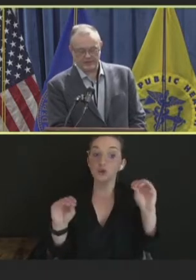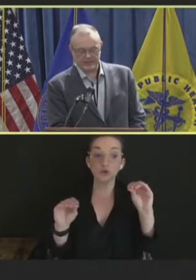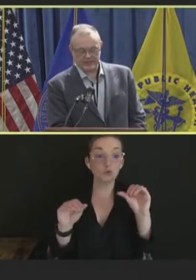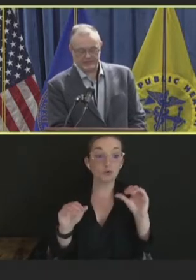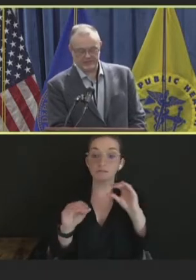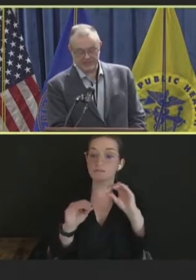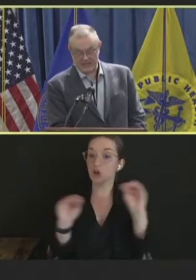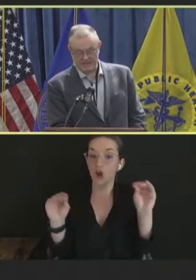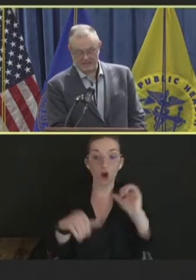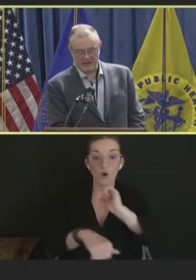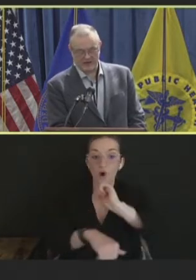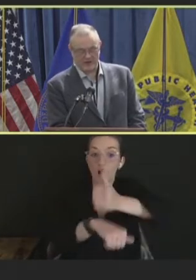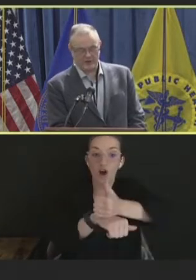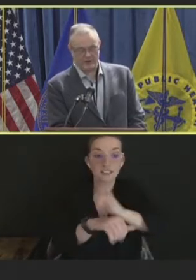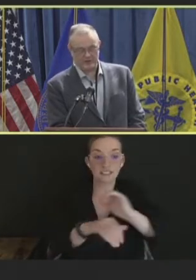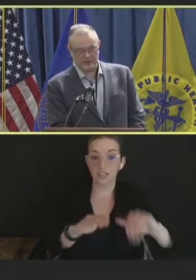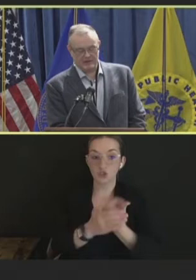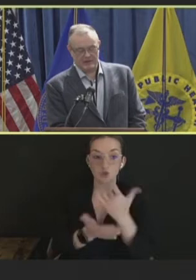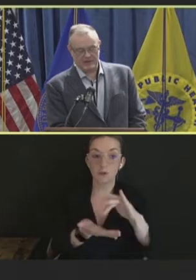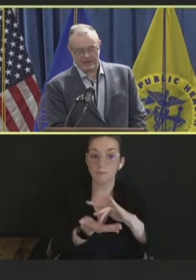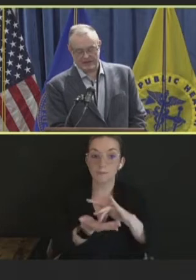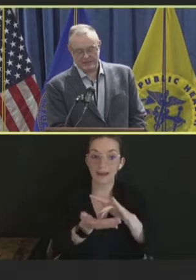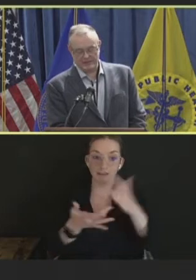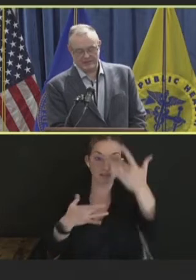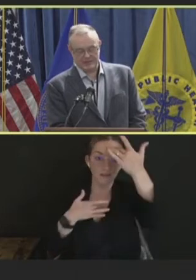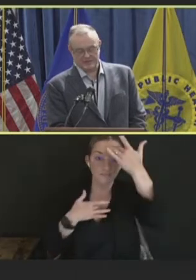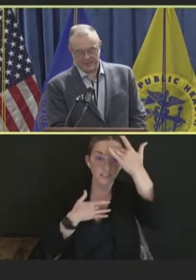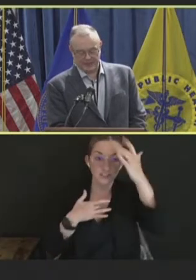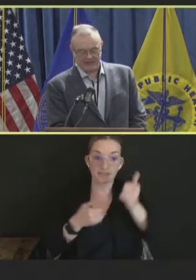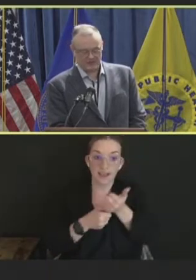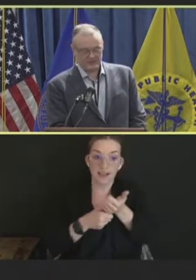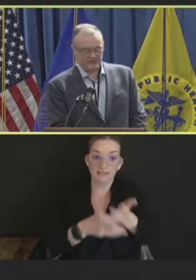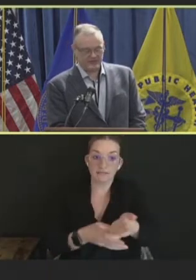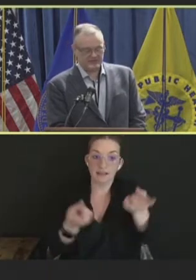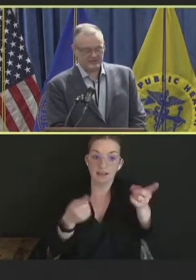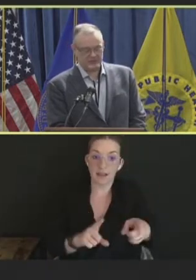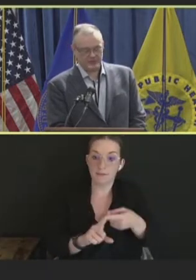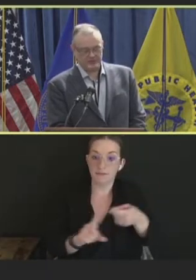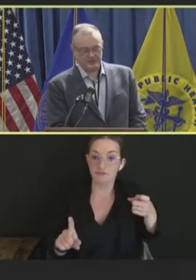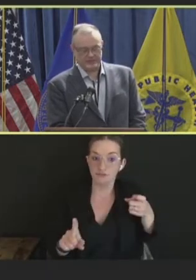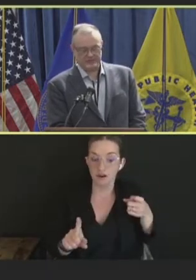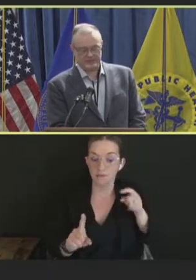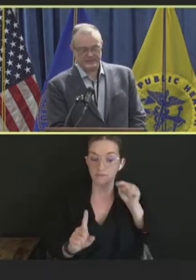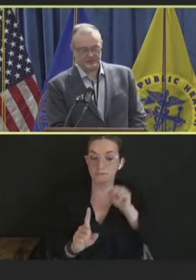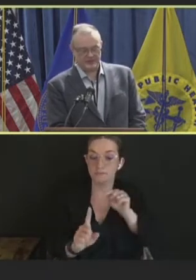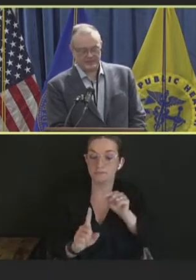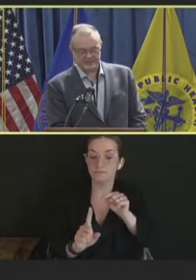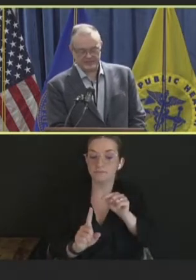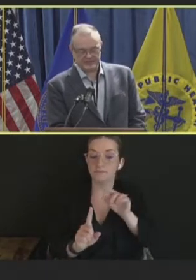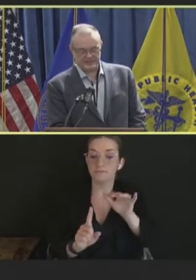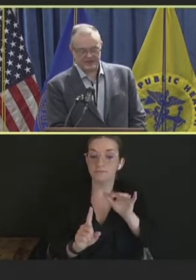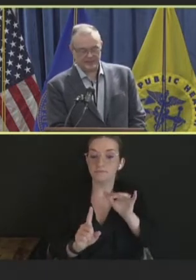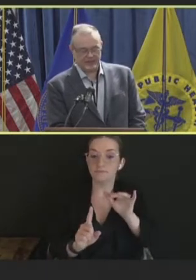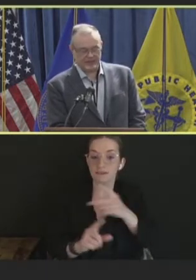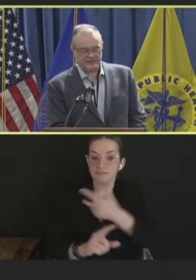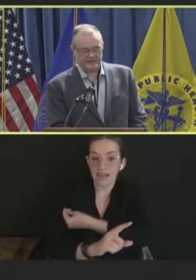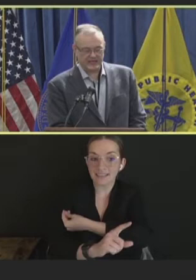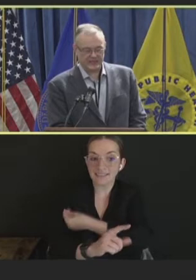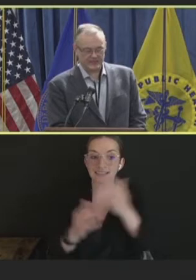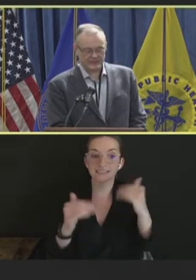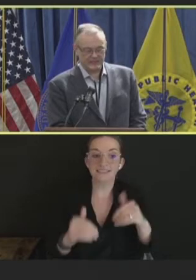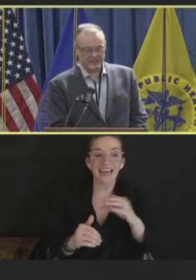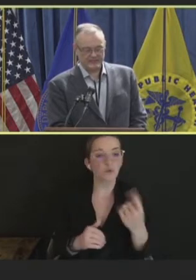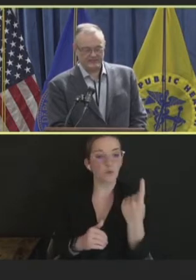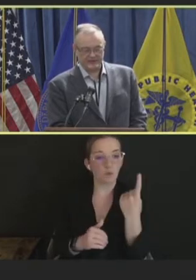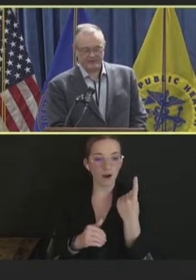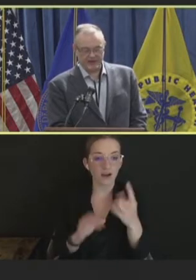medical conditions that occurred, and there was adverse events of special interest, and it's a sort of a list specified by the FDA. There